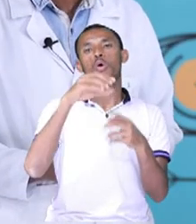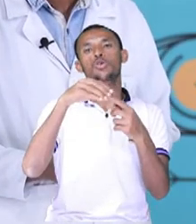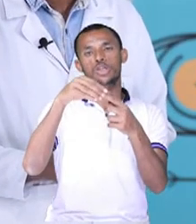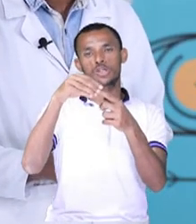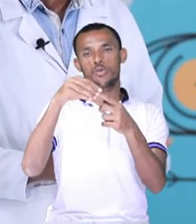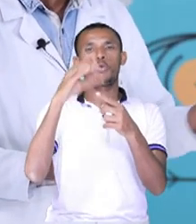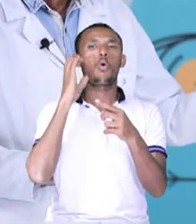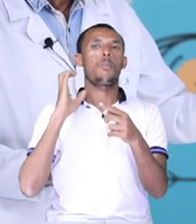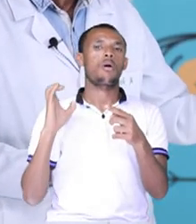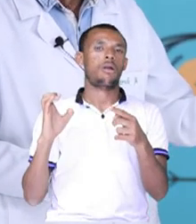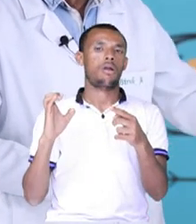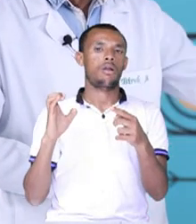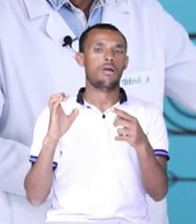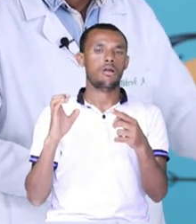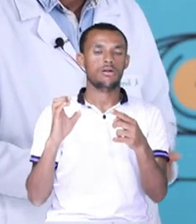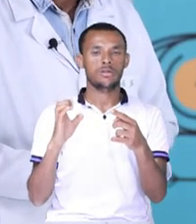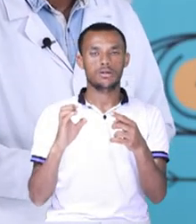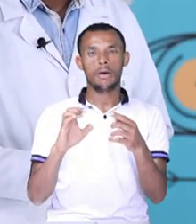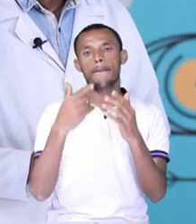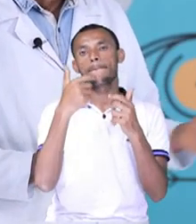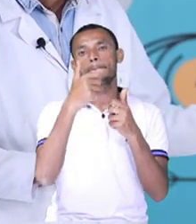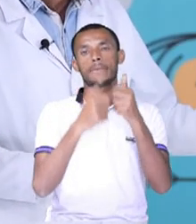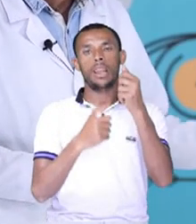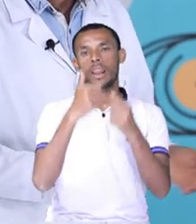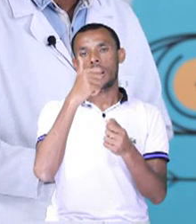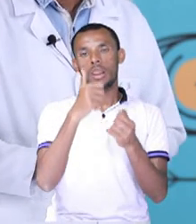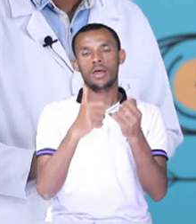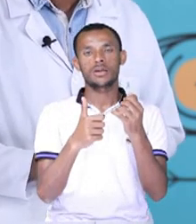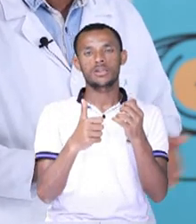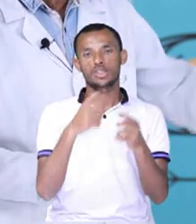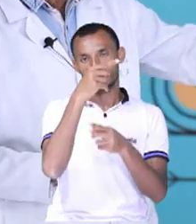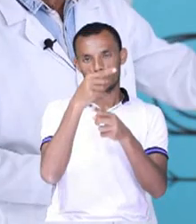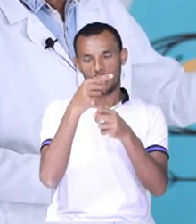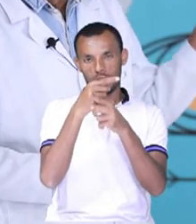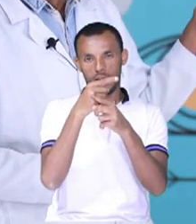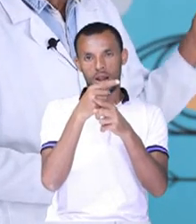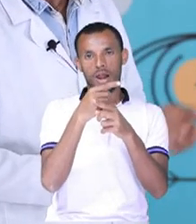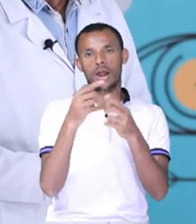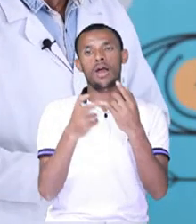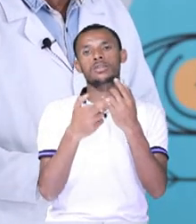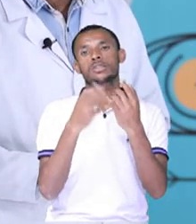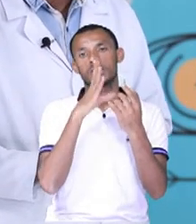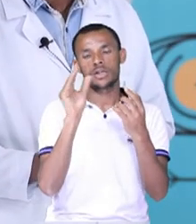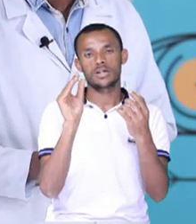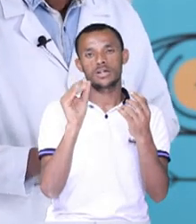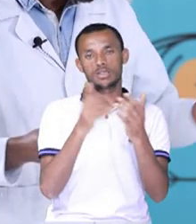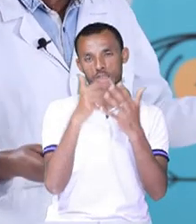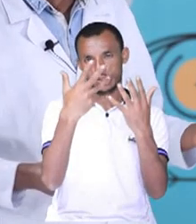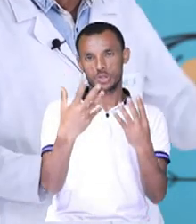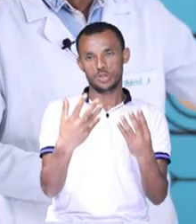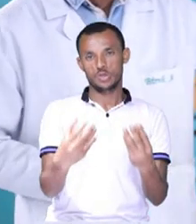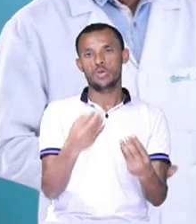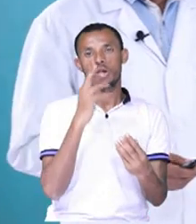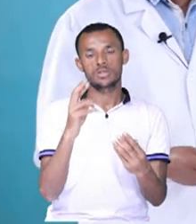copper, souring of milk, geological reactions is an example of slow reaction. Some